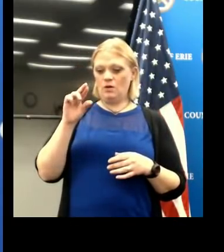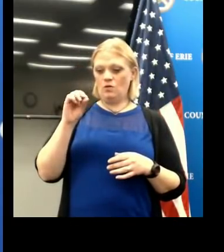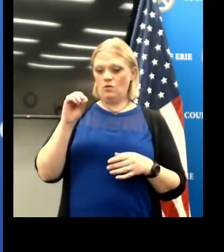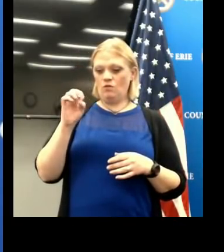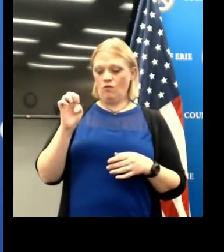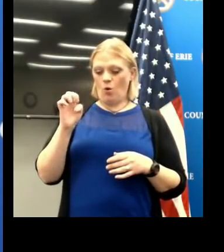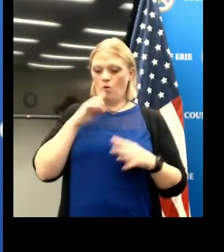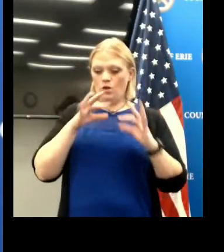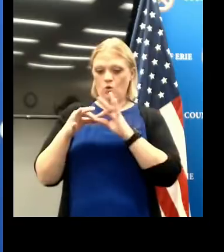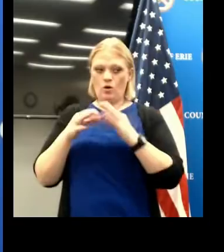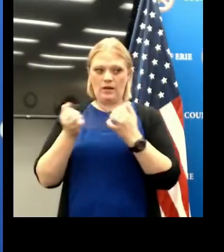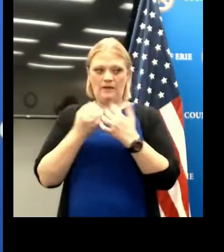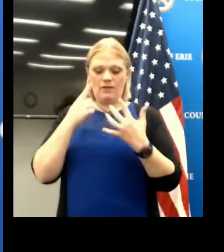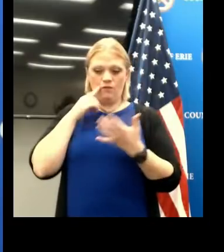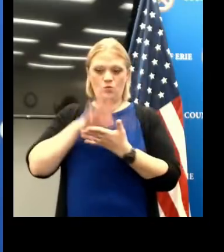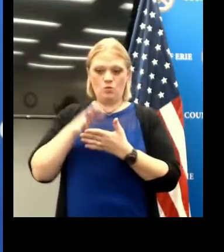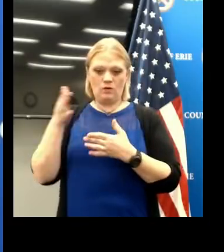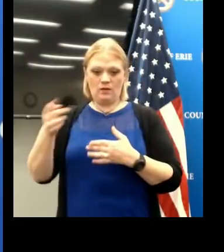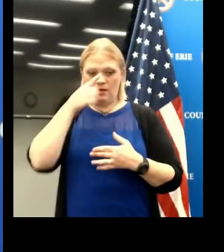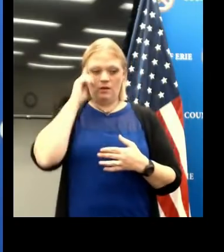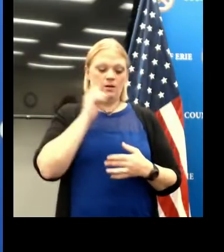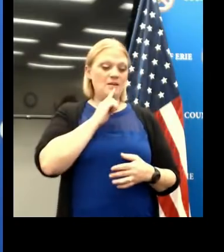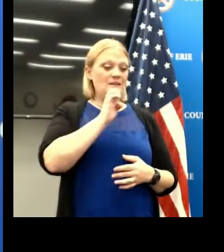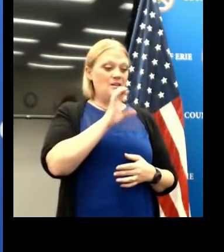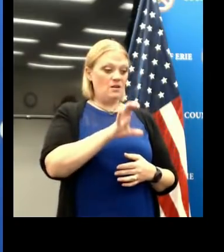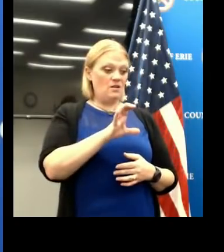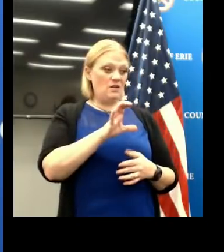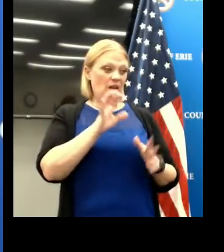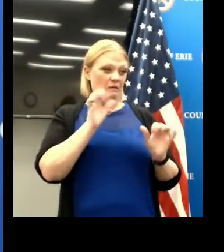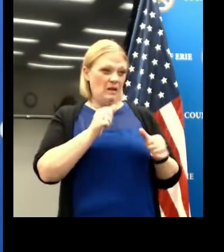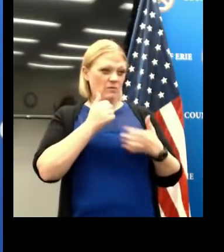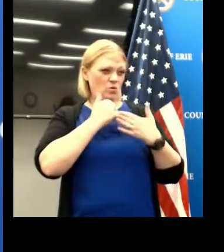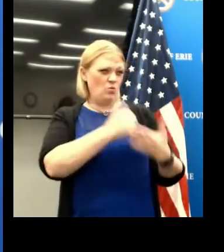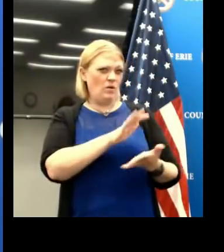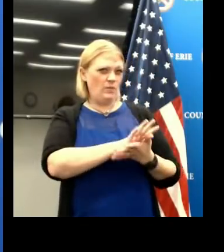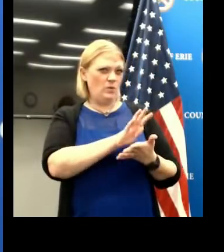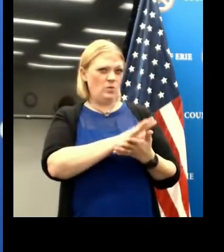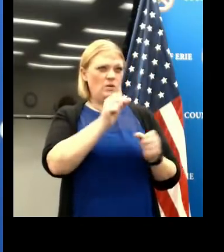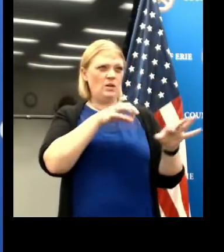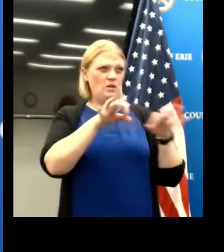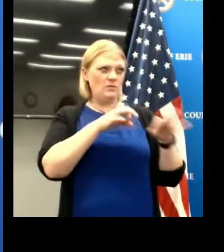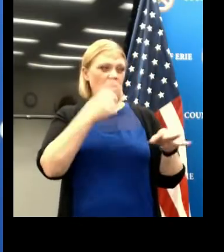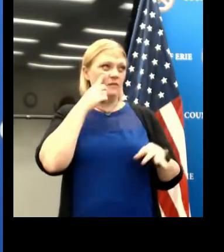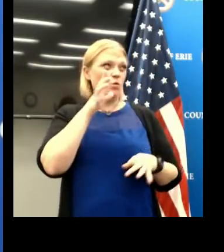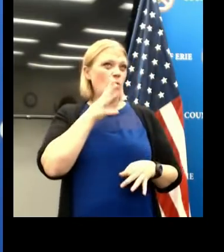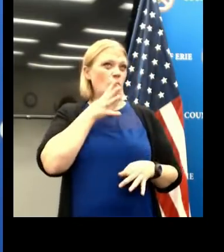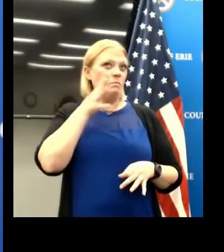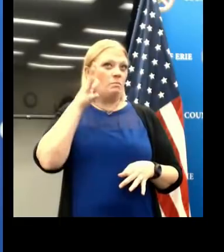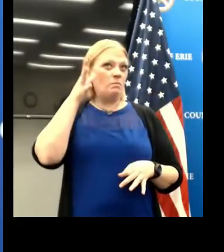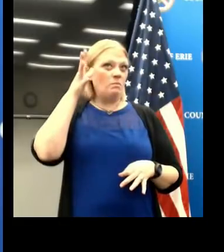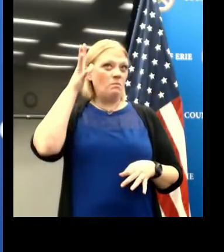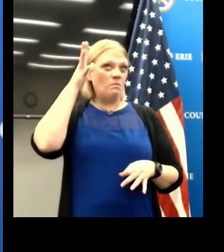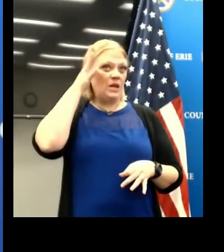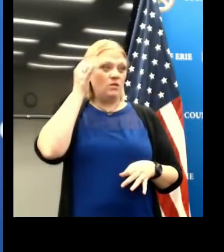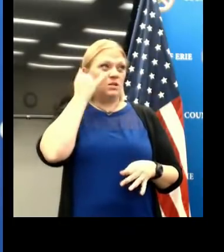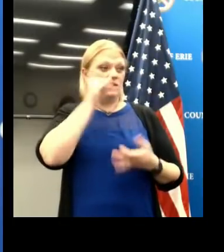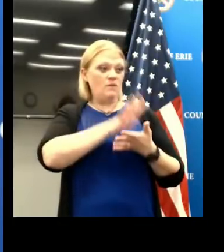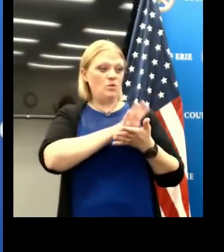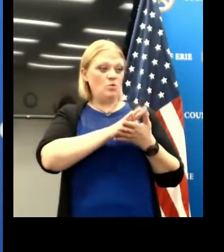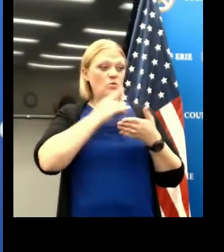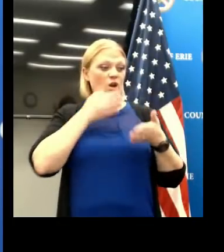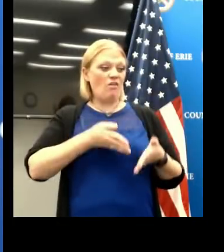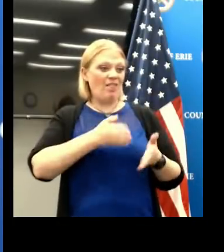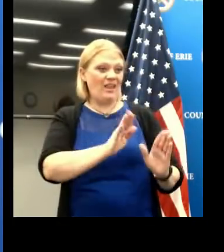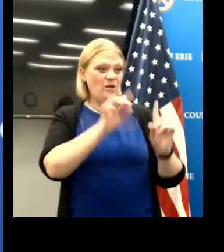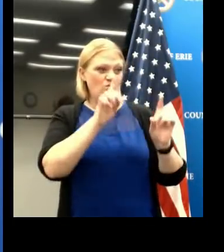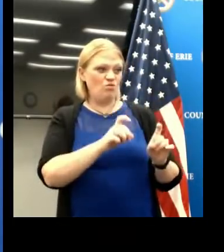schools there. So is Erie County able to help the schools? Kind of just explain that for parents and whether the schools are even allowed to do